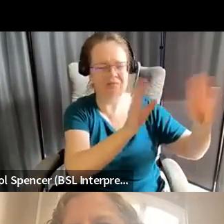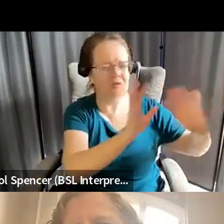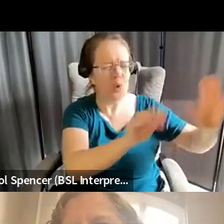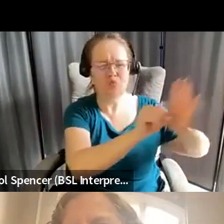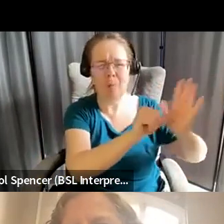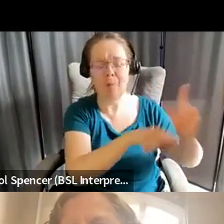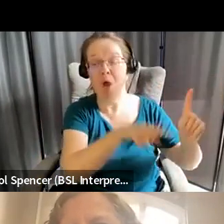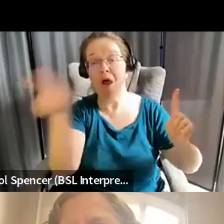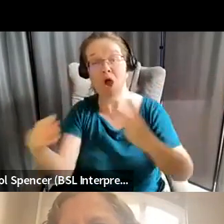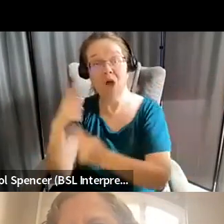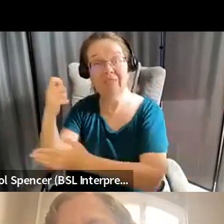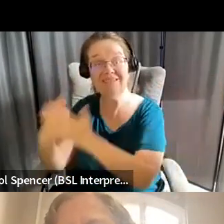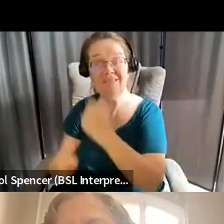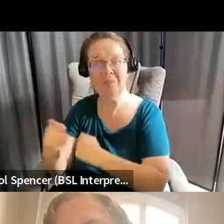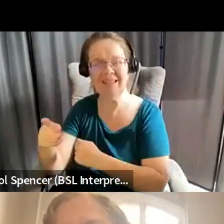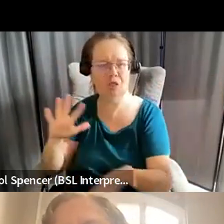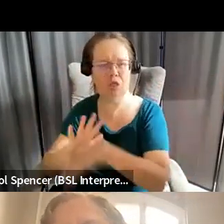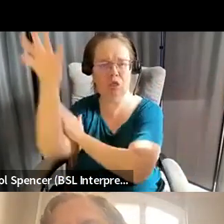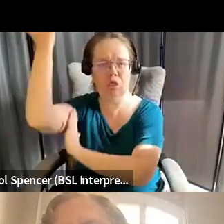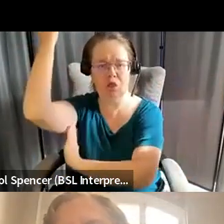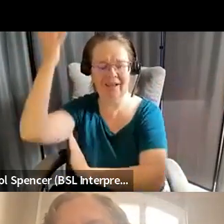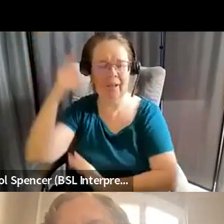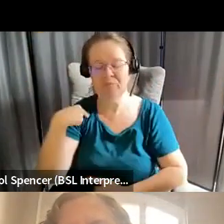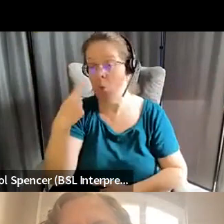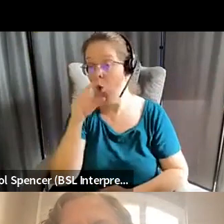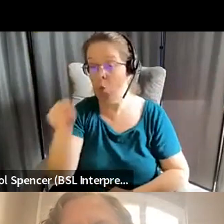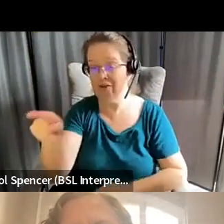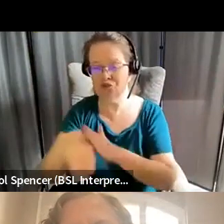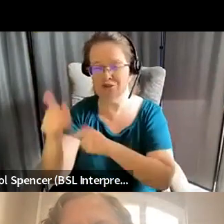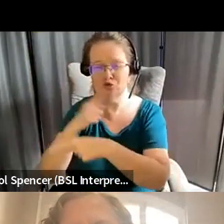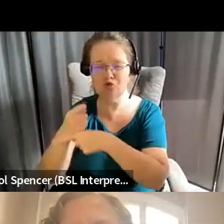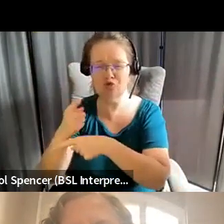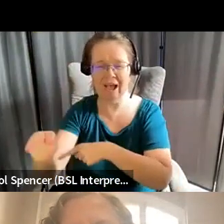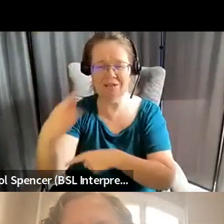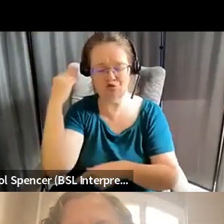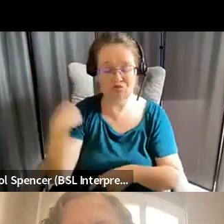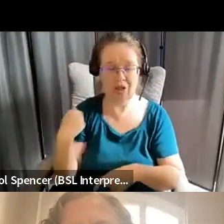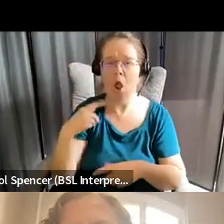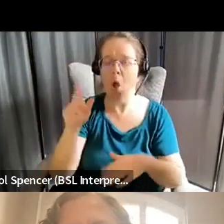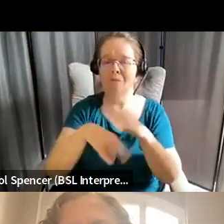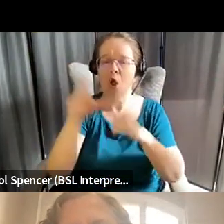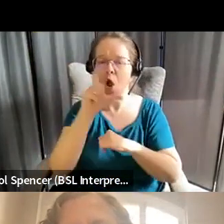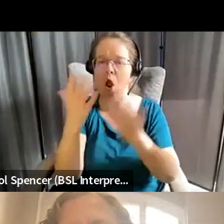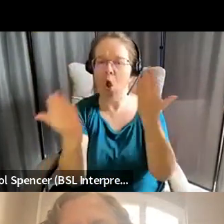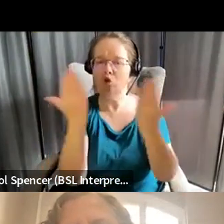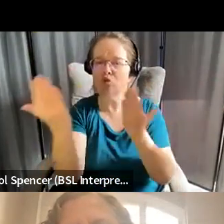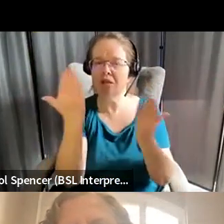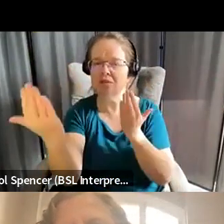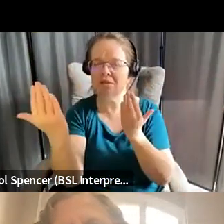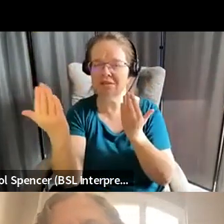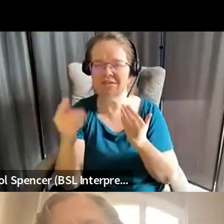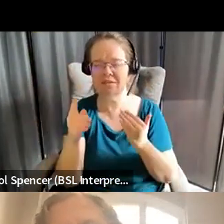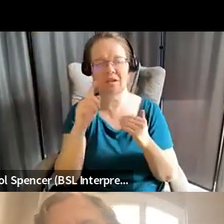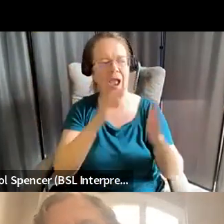disability? The question in the chat reminded me of this is one around color contrast. So obviously improving